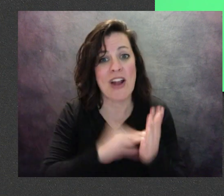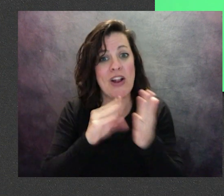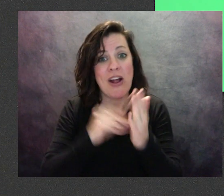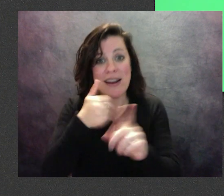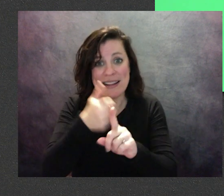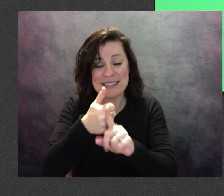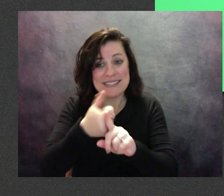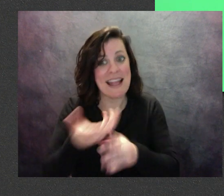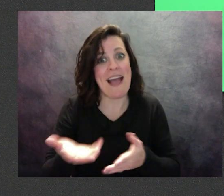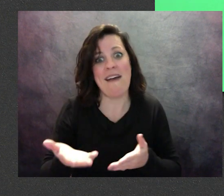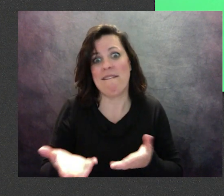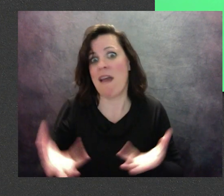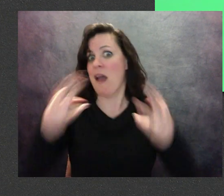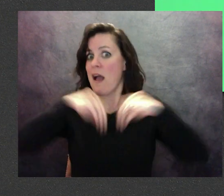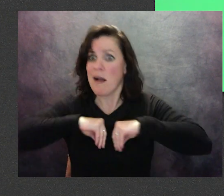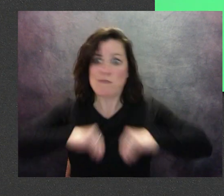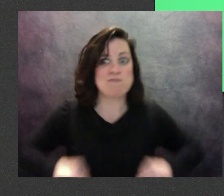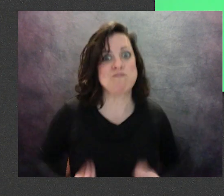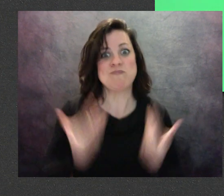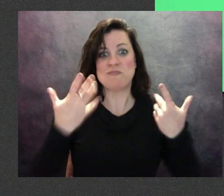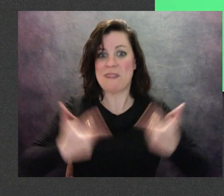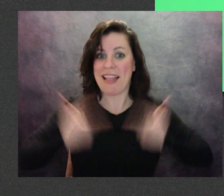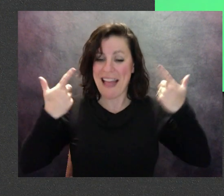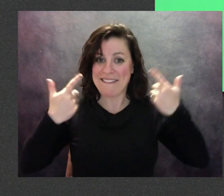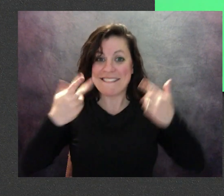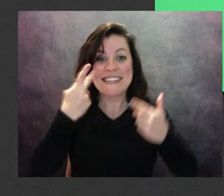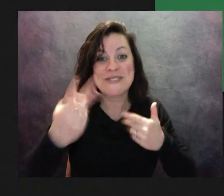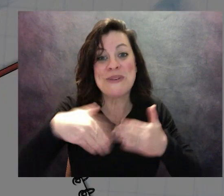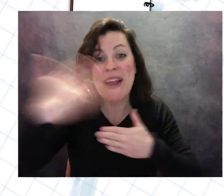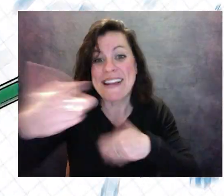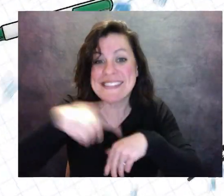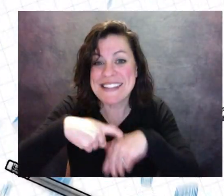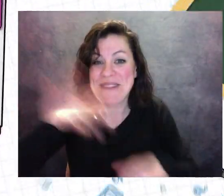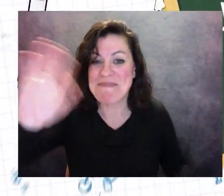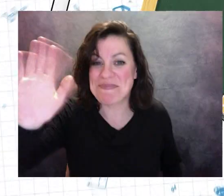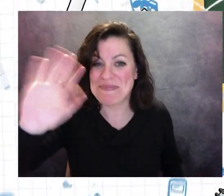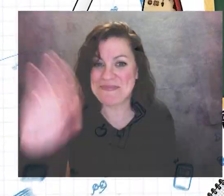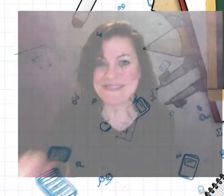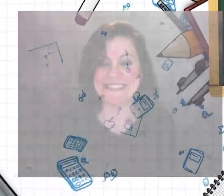PBS, where learning is brought to life. We'll see you next time.